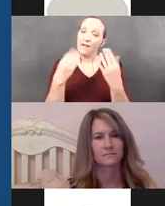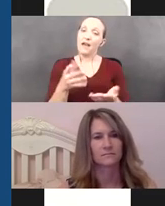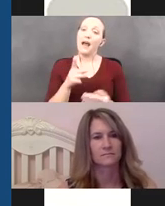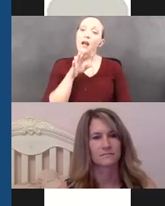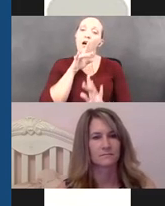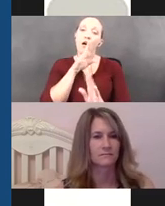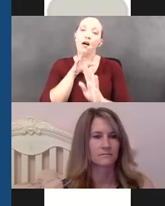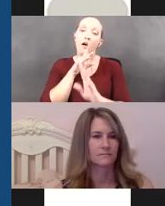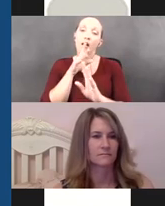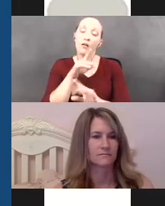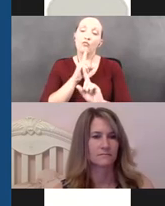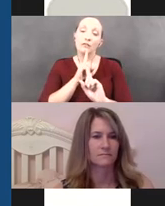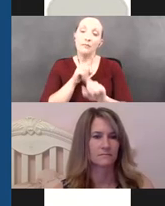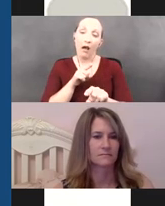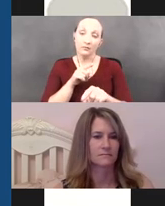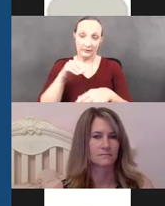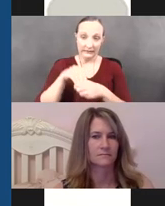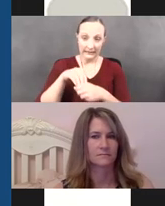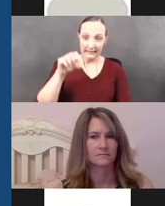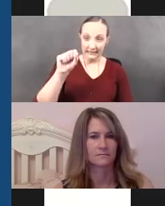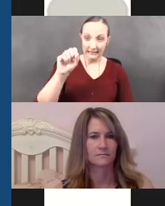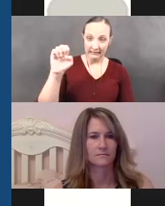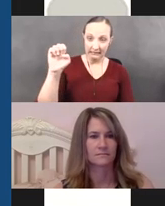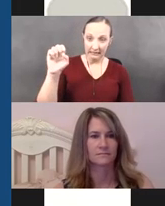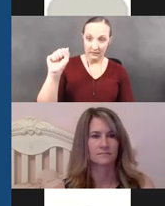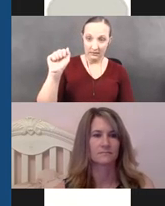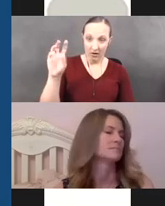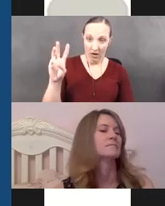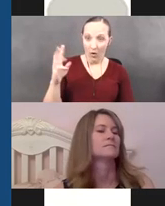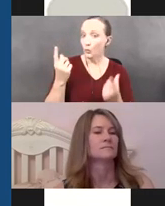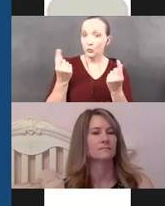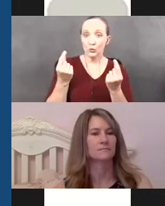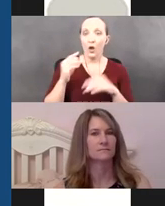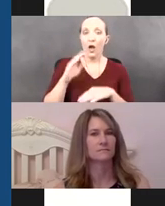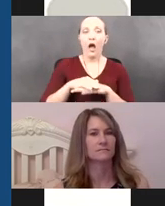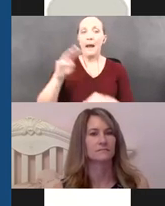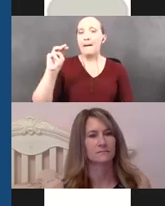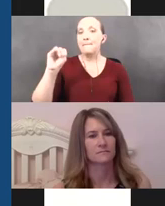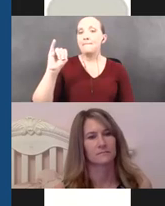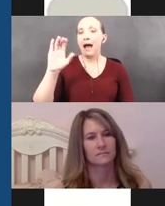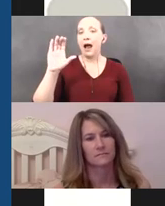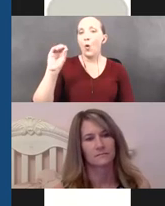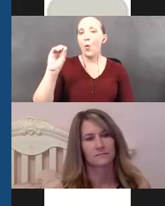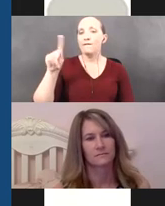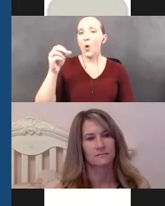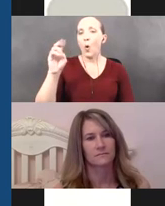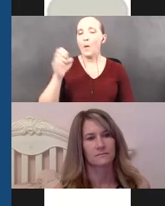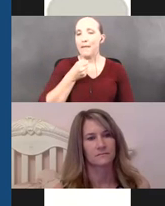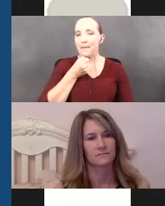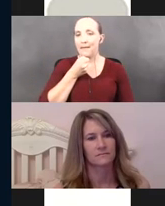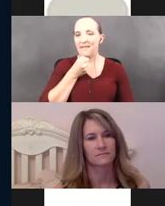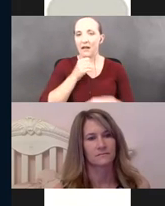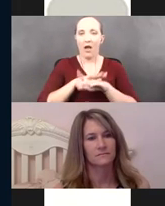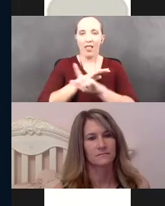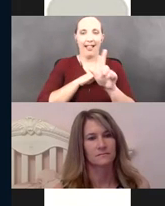pueden dar una respuesta in audio Seesaw. They en would click Seesaw. on the microphone tool Ellos here hacen on the clic en la left-hand herramienta side, del micrófono que